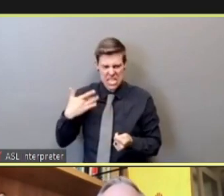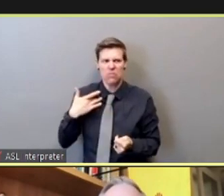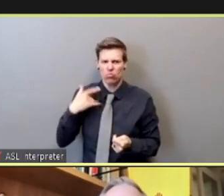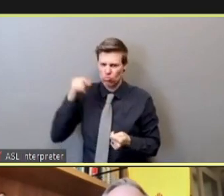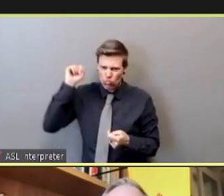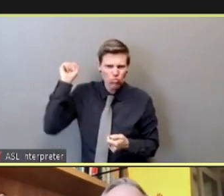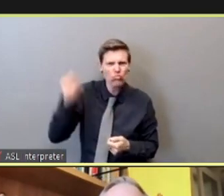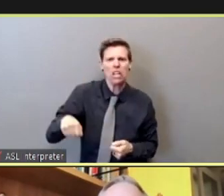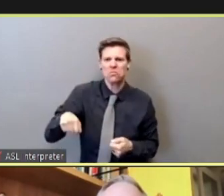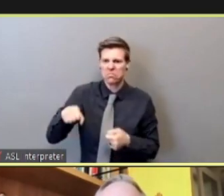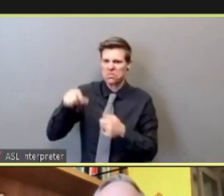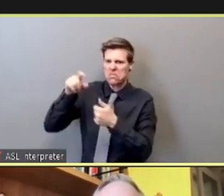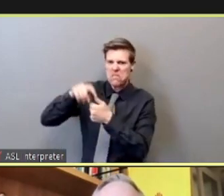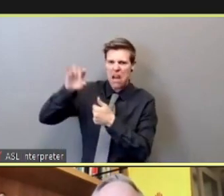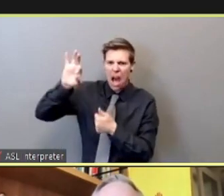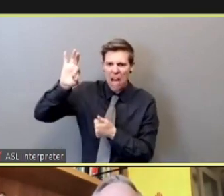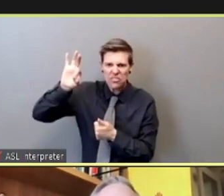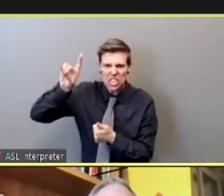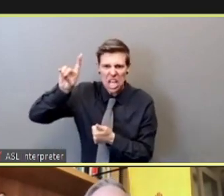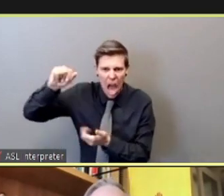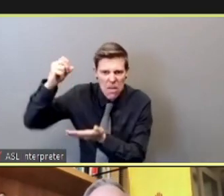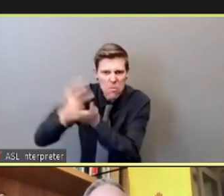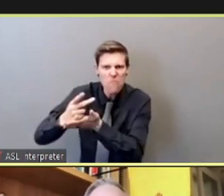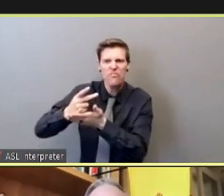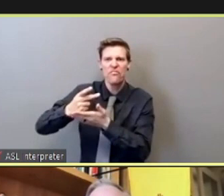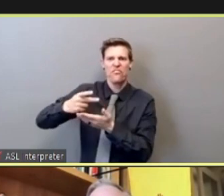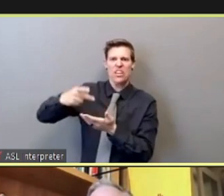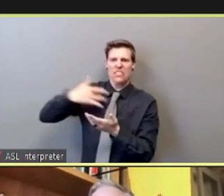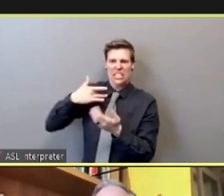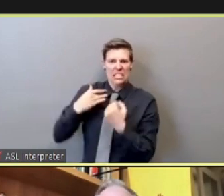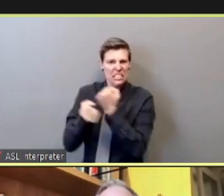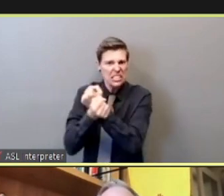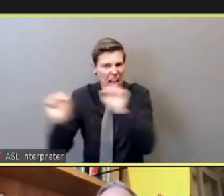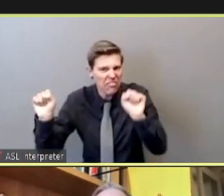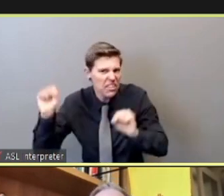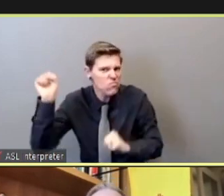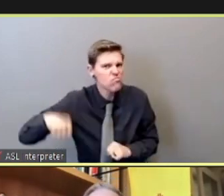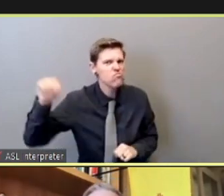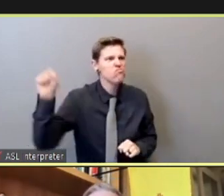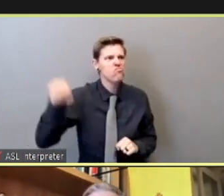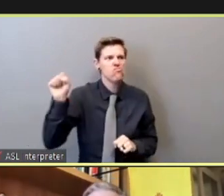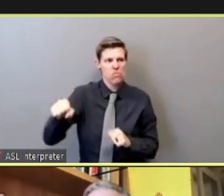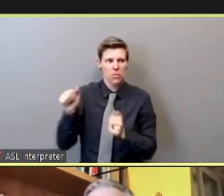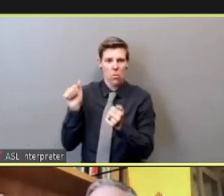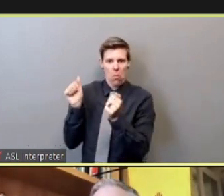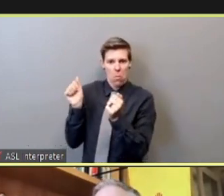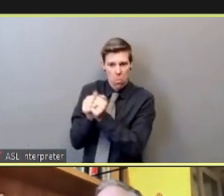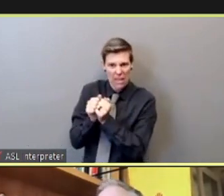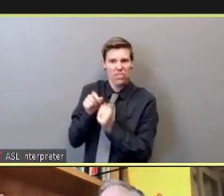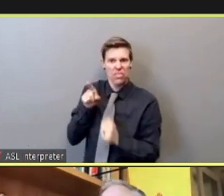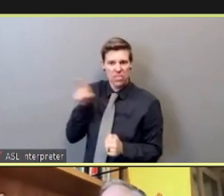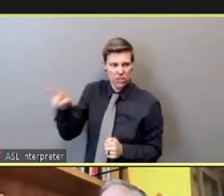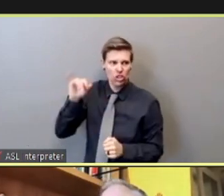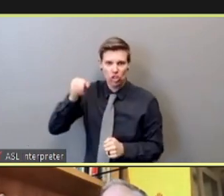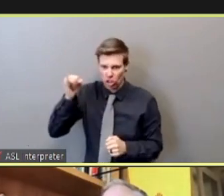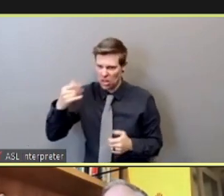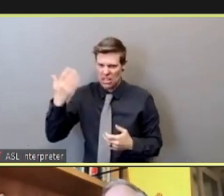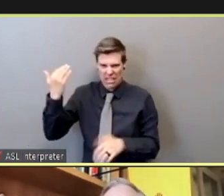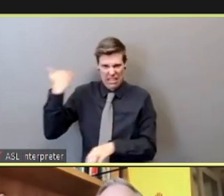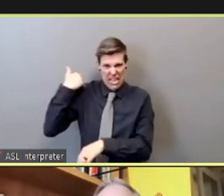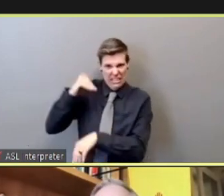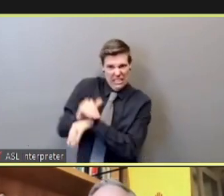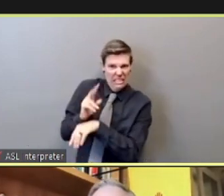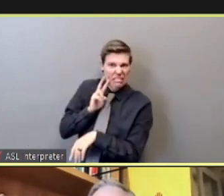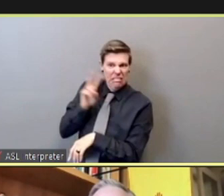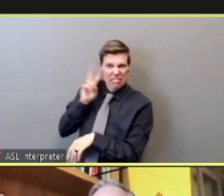that one final review for New Mexico. Our team stayed up late. As you know, we had a very short interval between when the vaccine